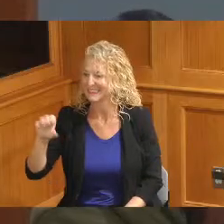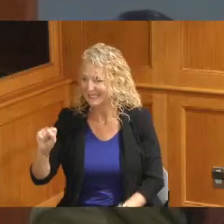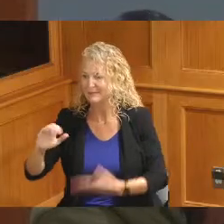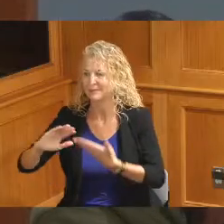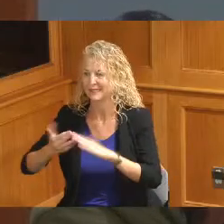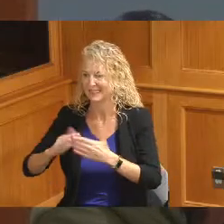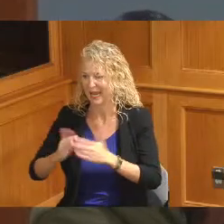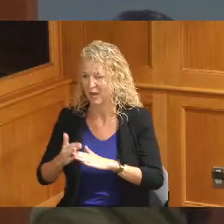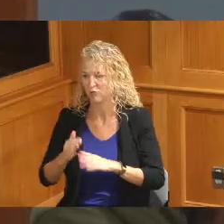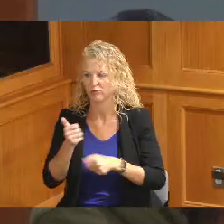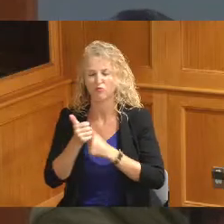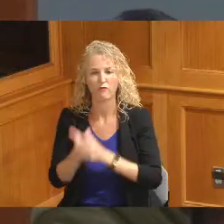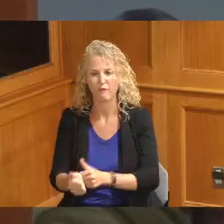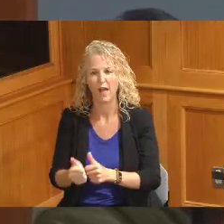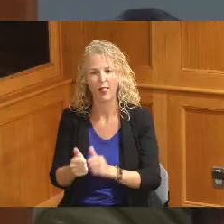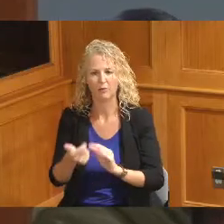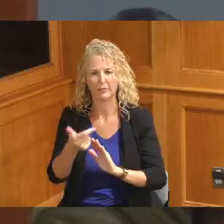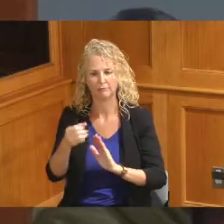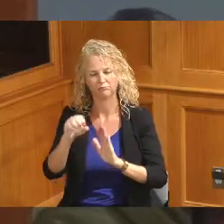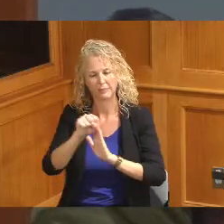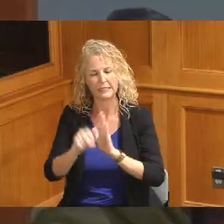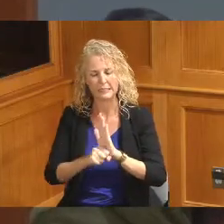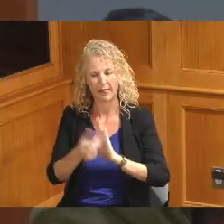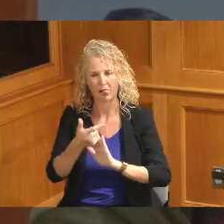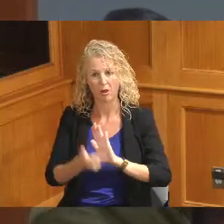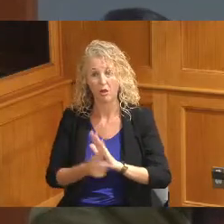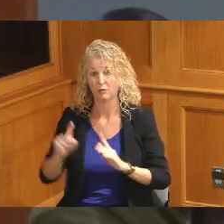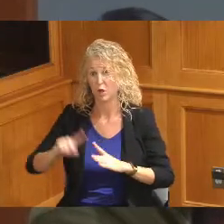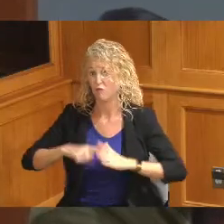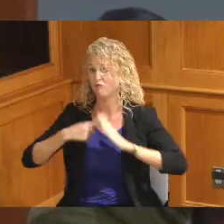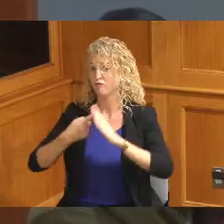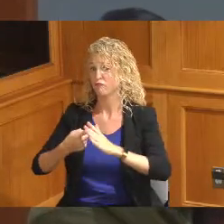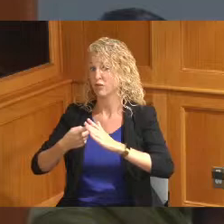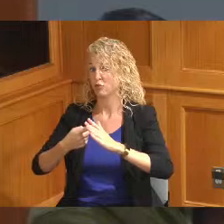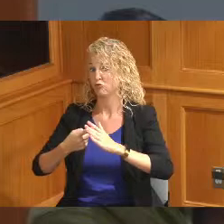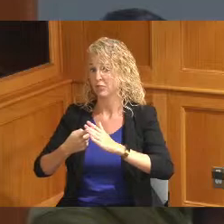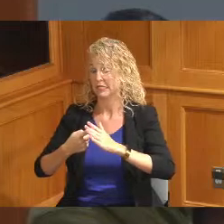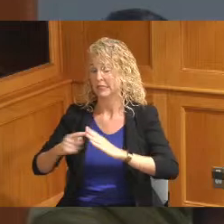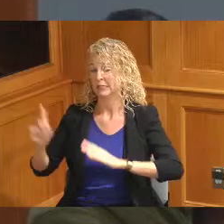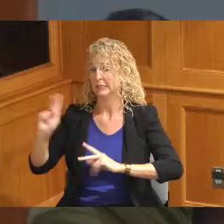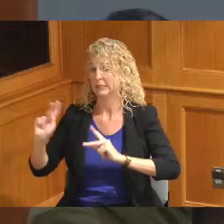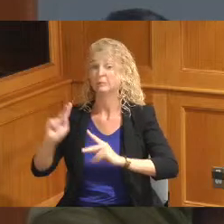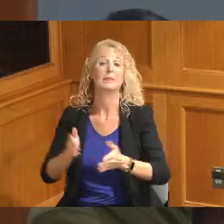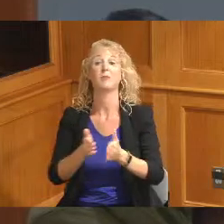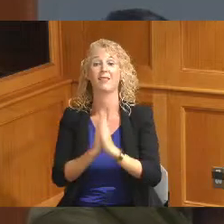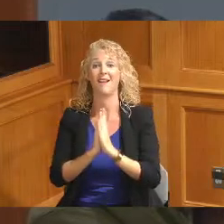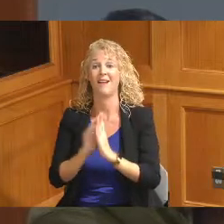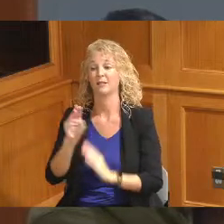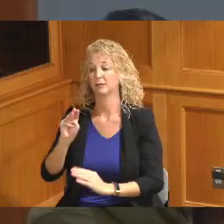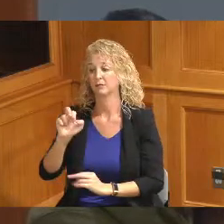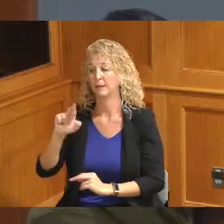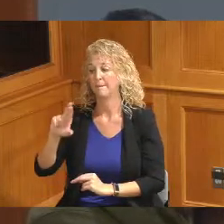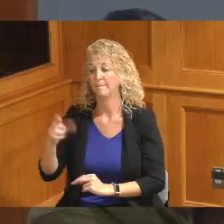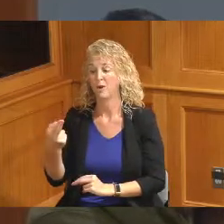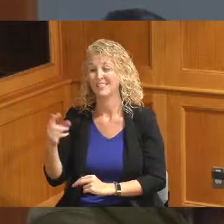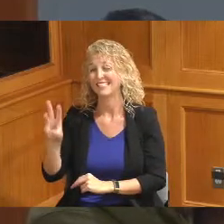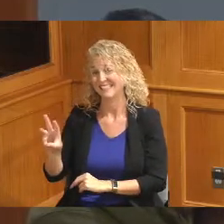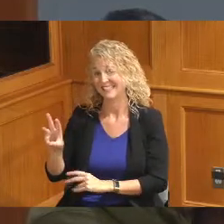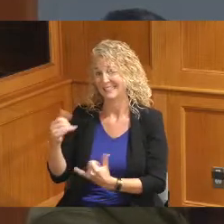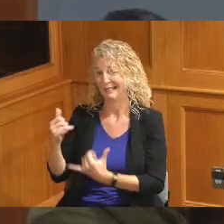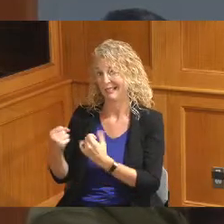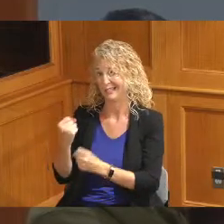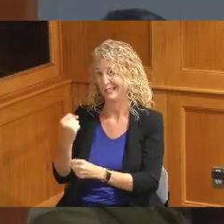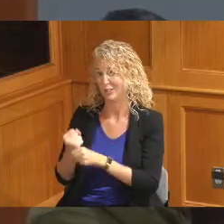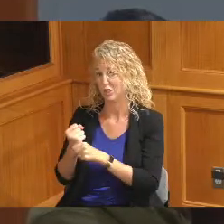5553 of the Ohio Revised Code. This was originally petitioned to the board on March 6th of this year